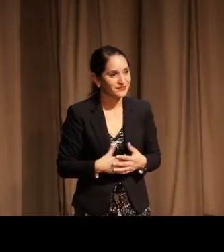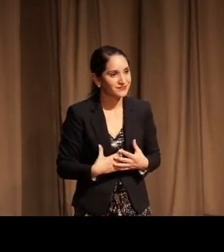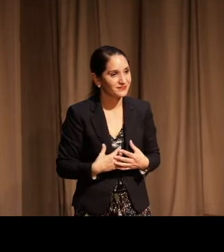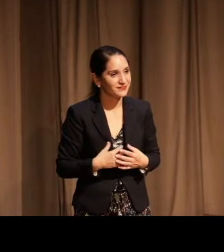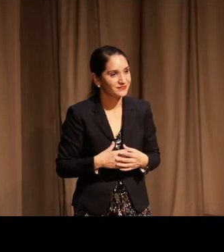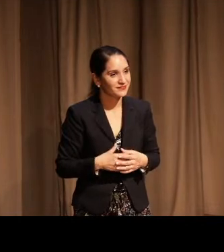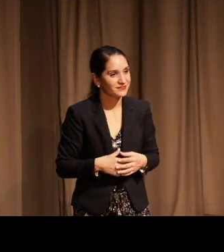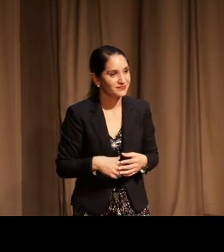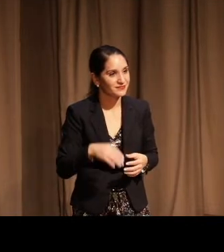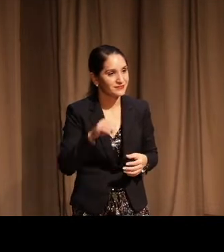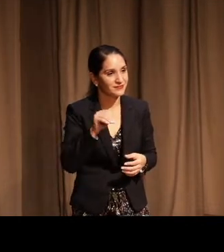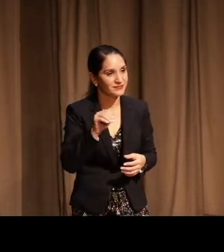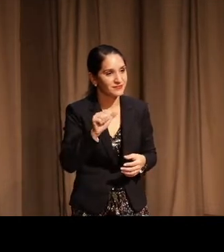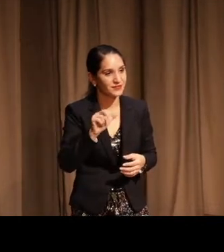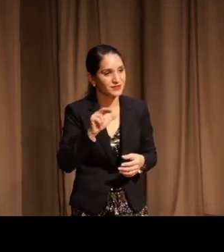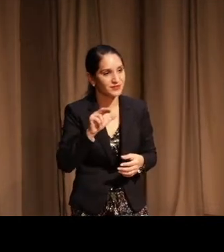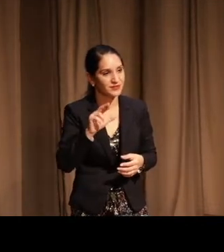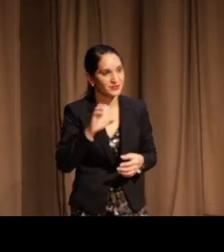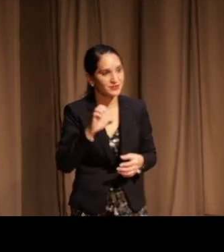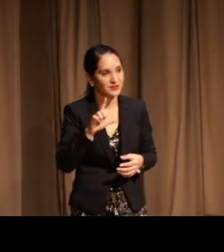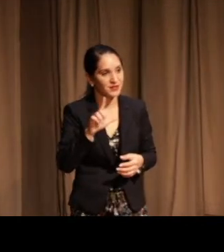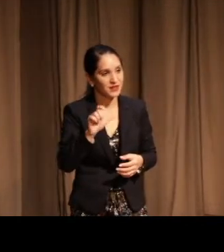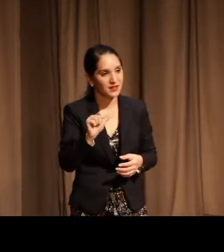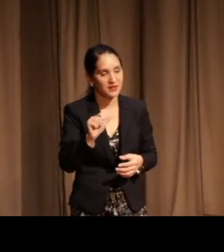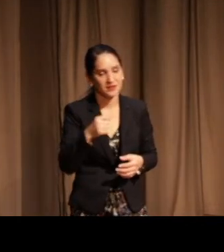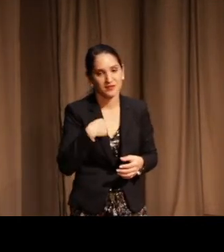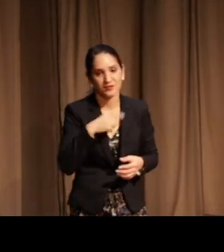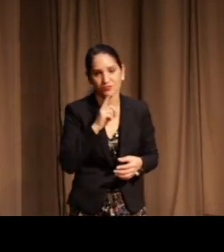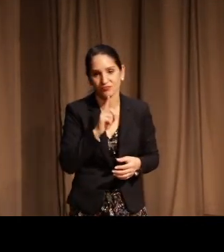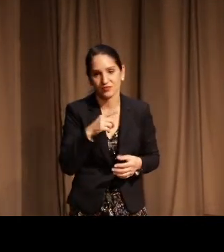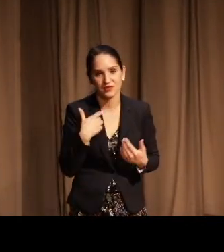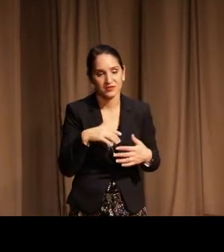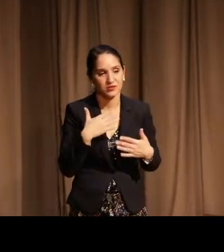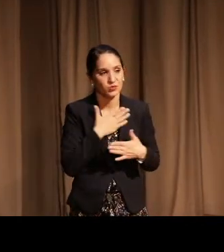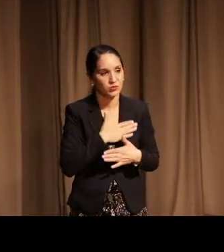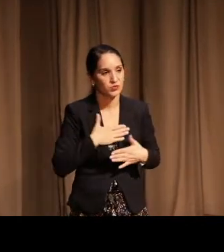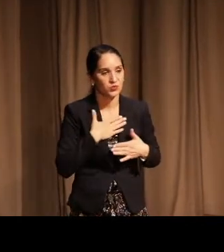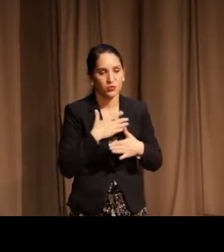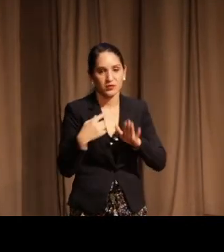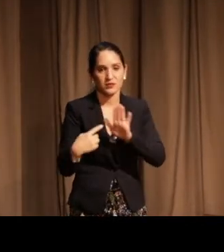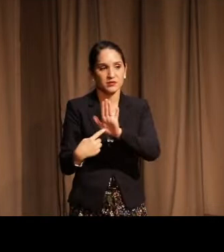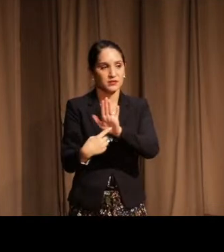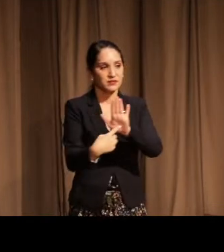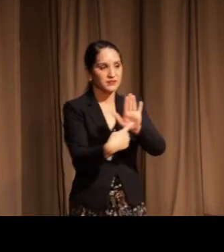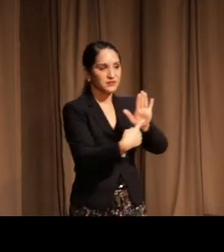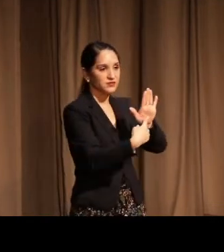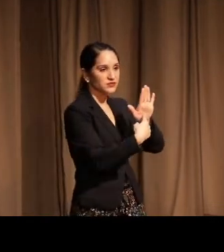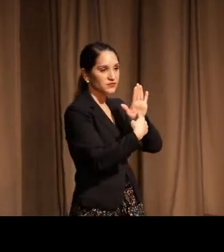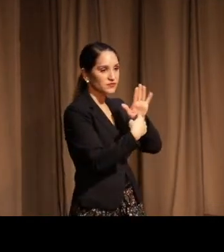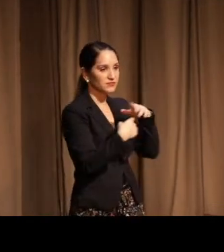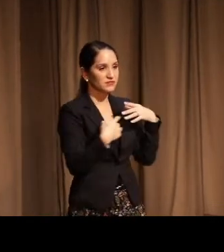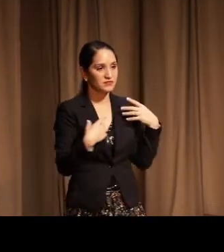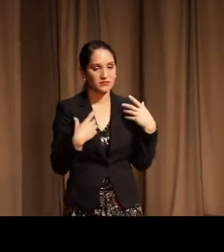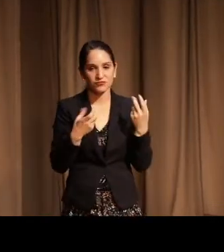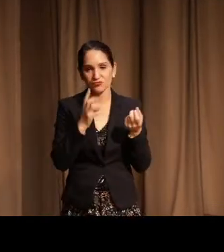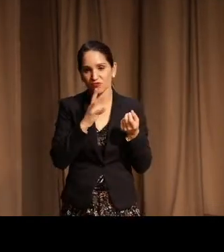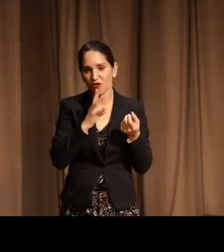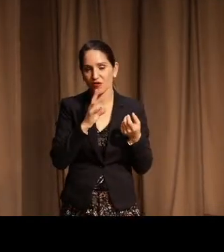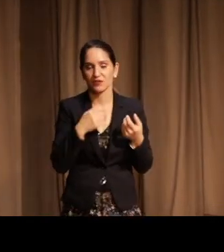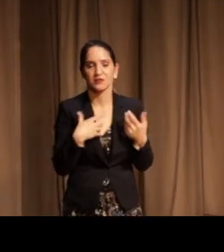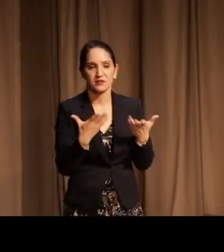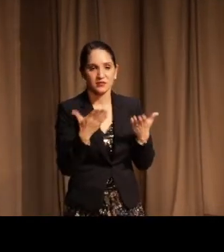Hi, Marcela. I just wanted to say I really enjoyed the exhibition or the talk you